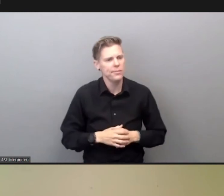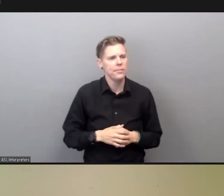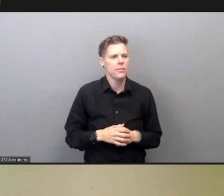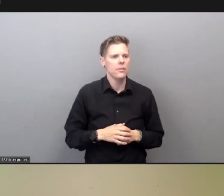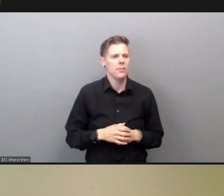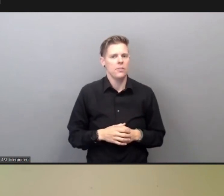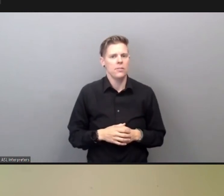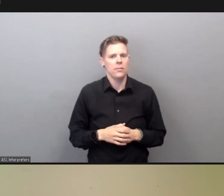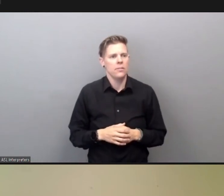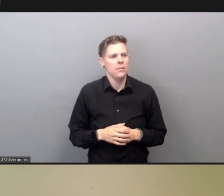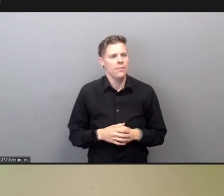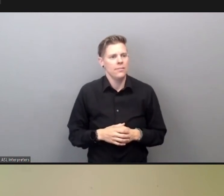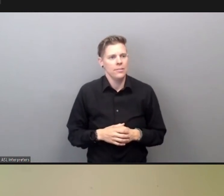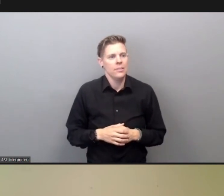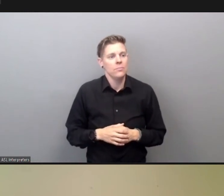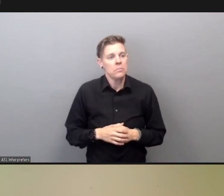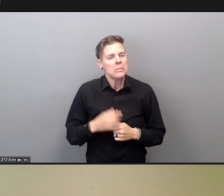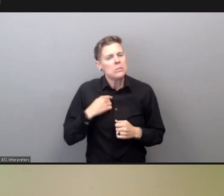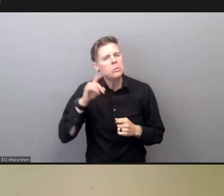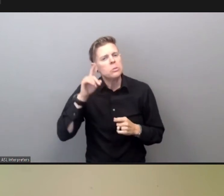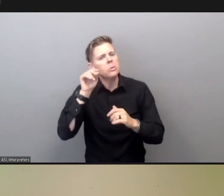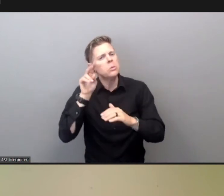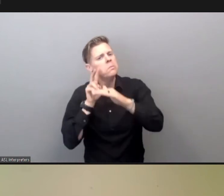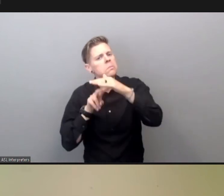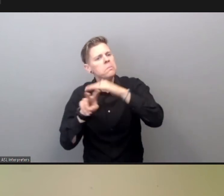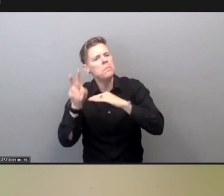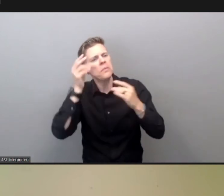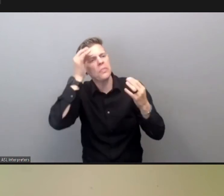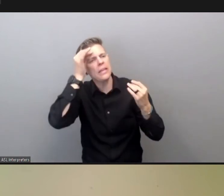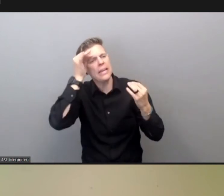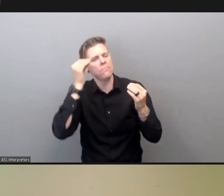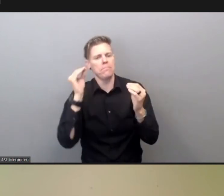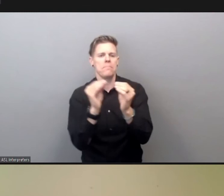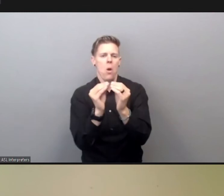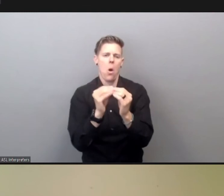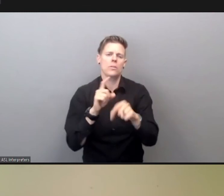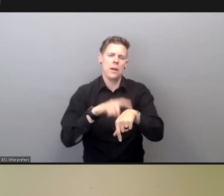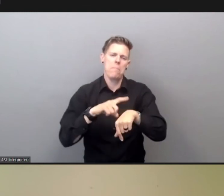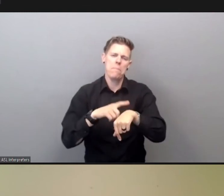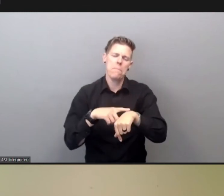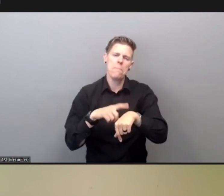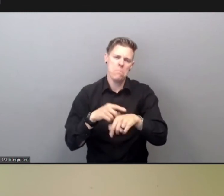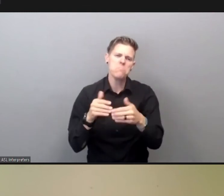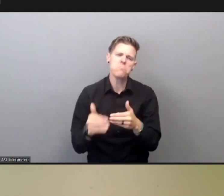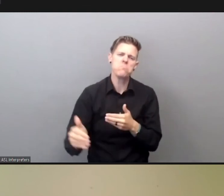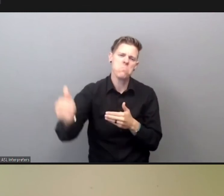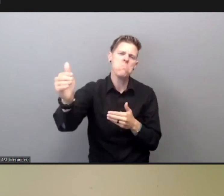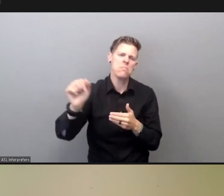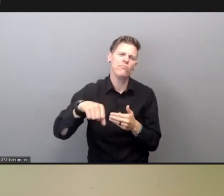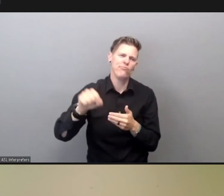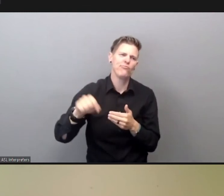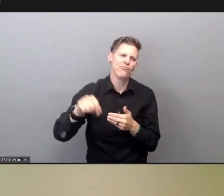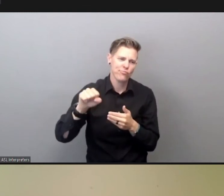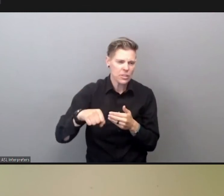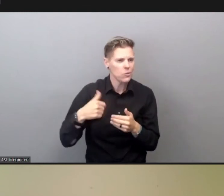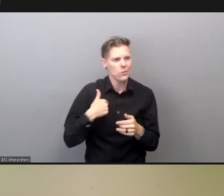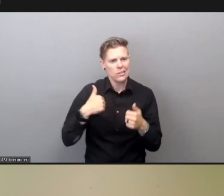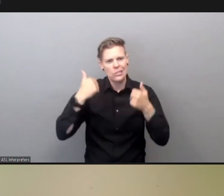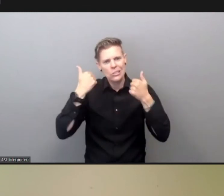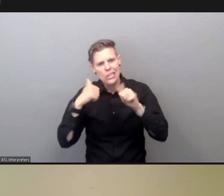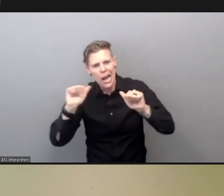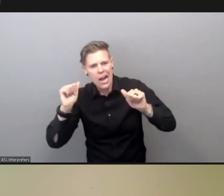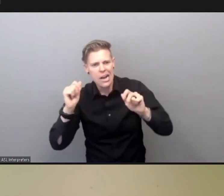think we have a longer road ahead of us. And that's why I think we're trying to rethink in terms of a long-term strategy rather